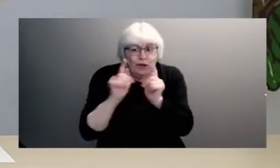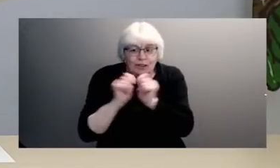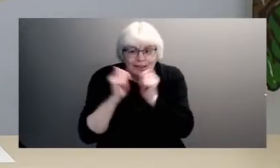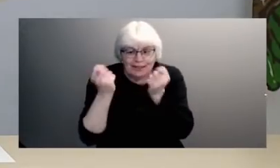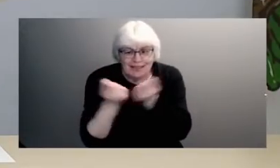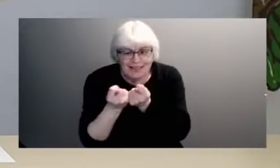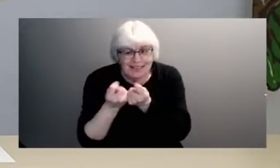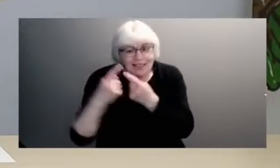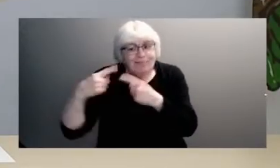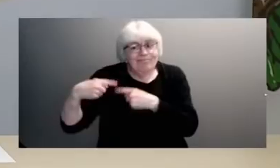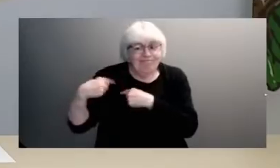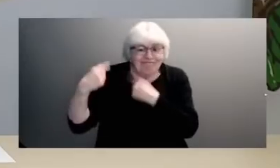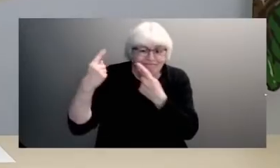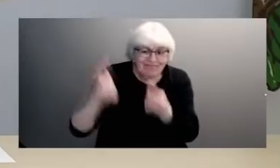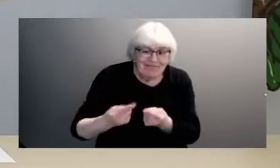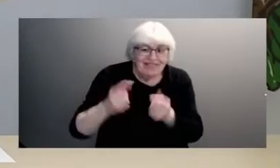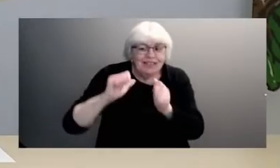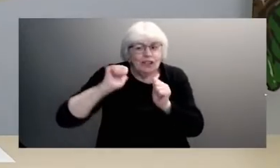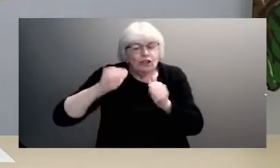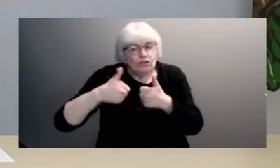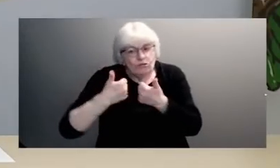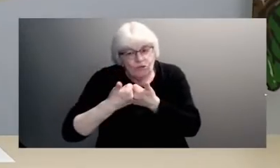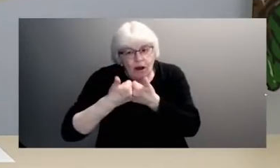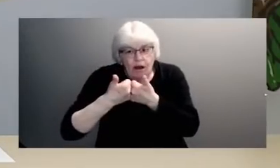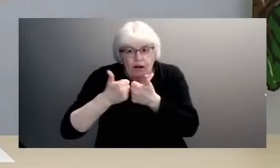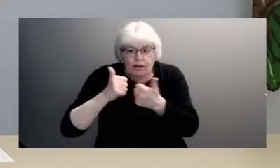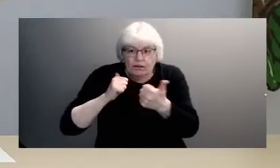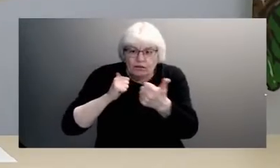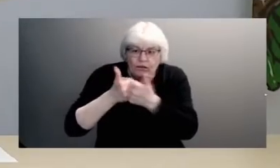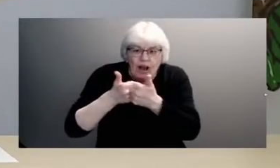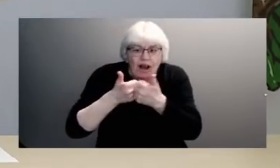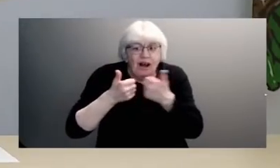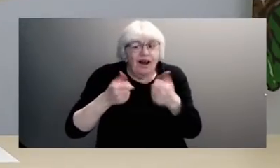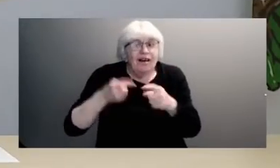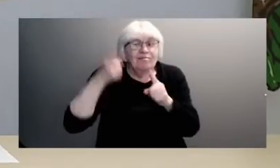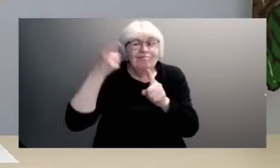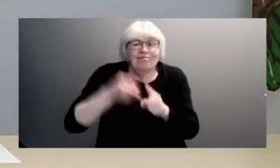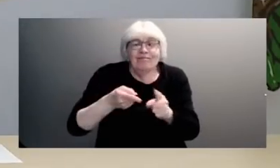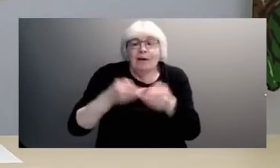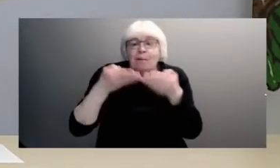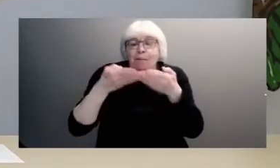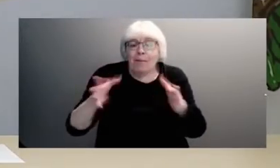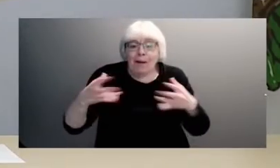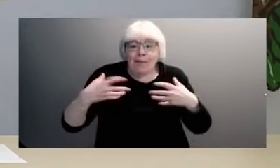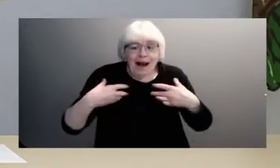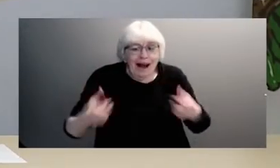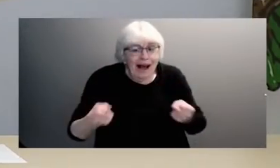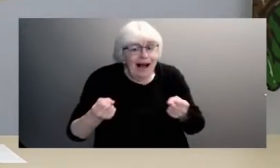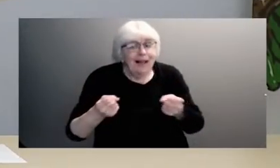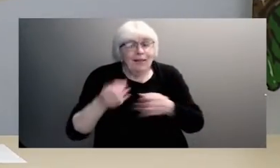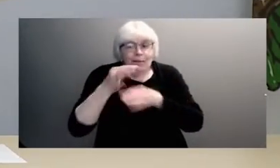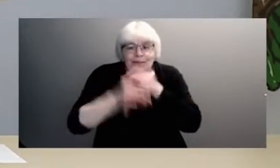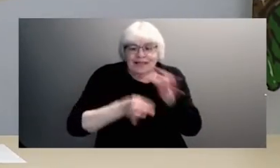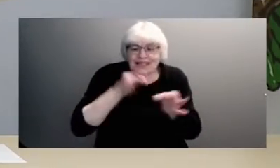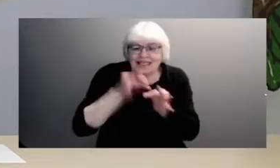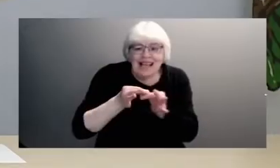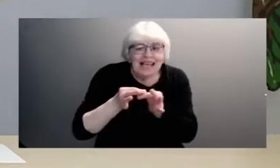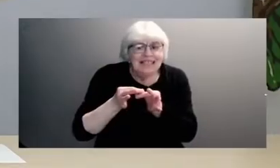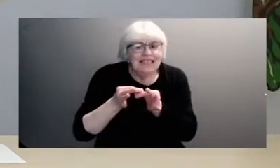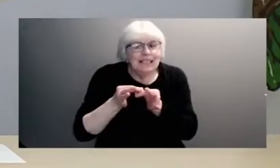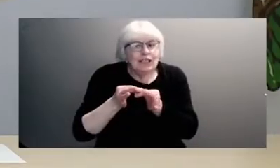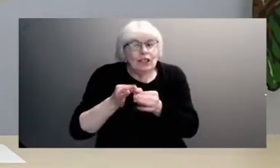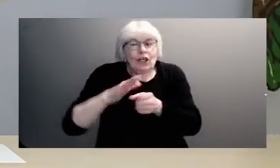In particular, our public health and testing capacity are under significant strain. We are still able to do contact